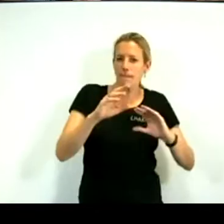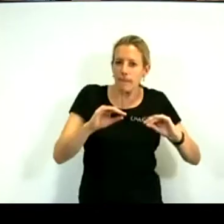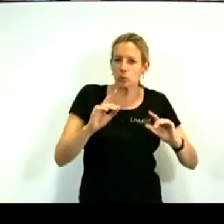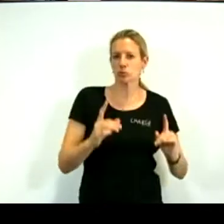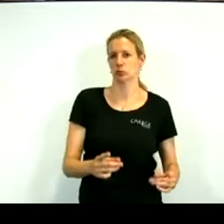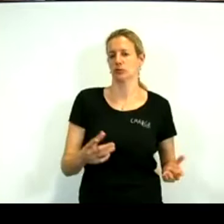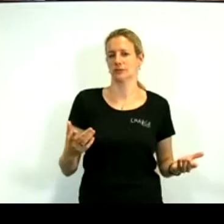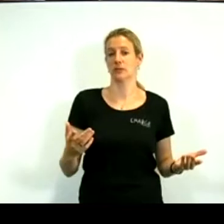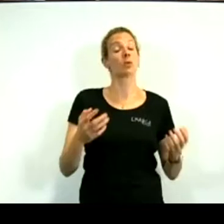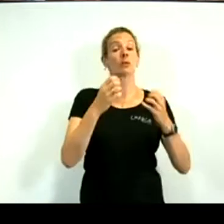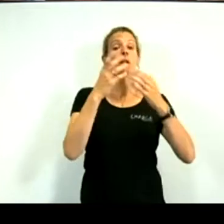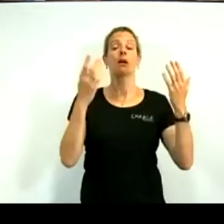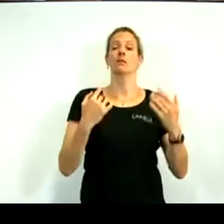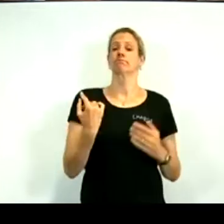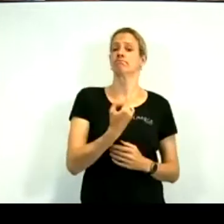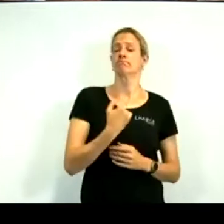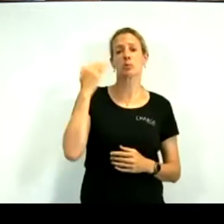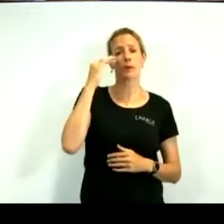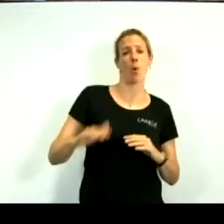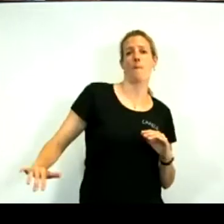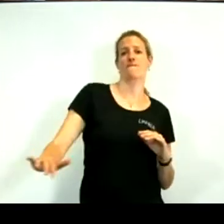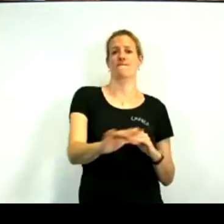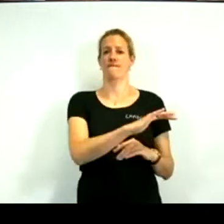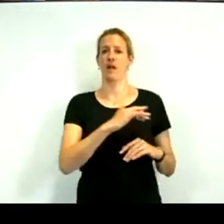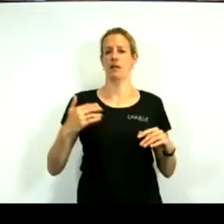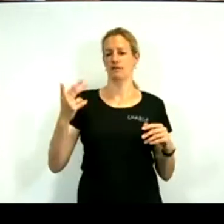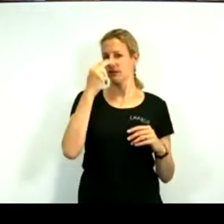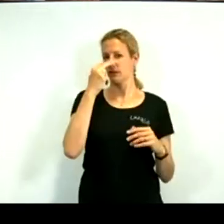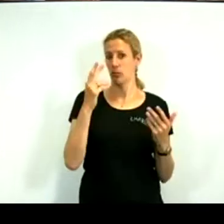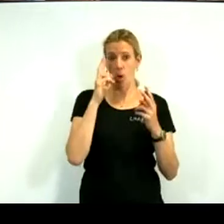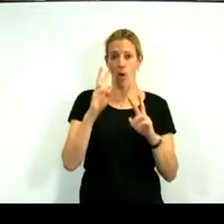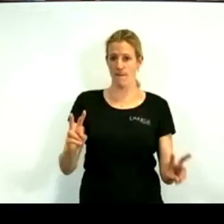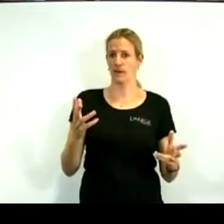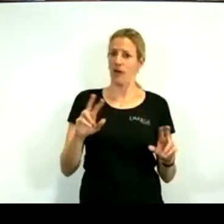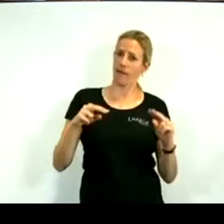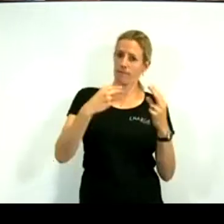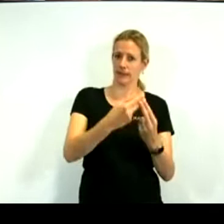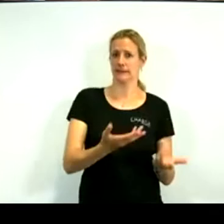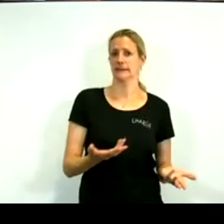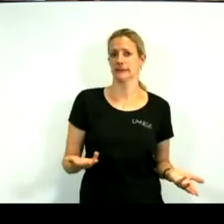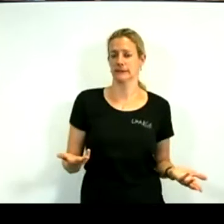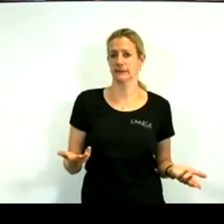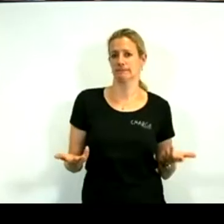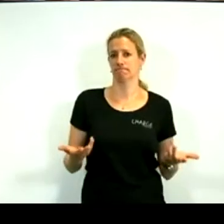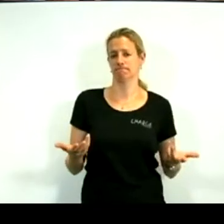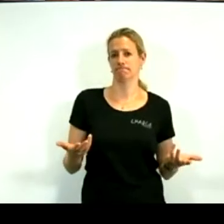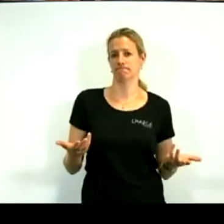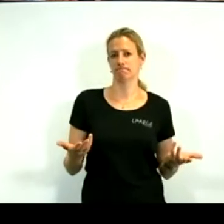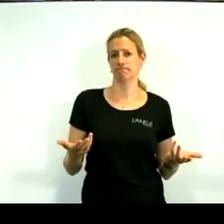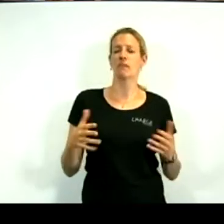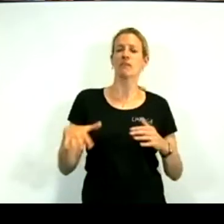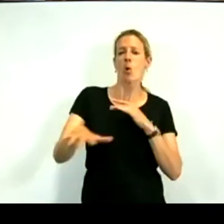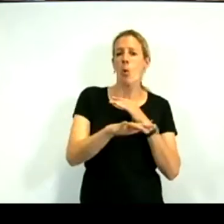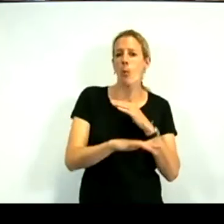environment. How much does the environment around the child support them using their vision, or